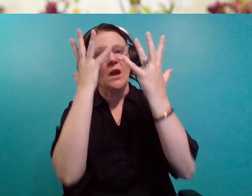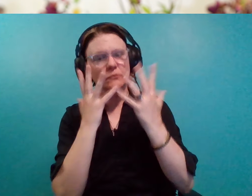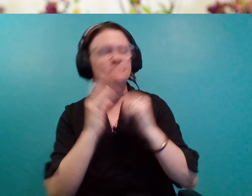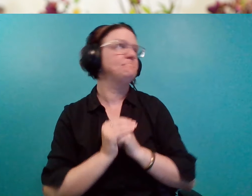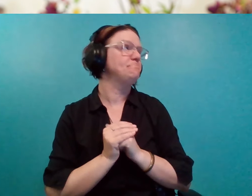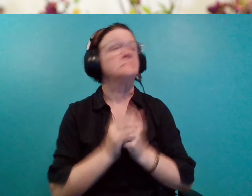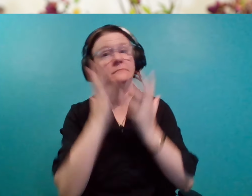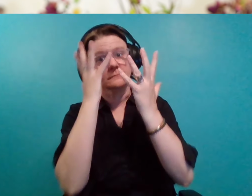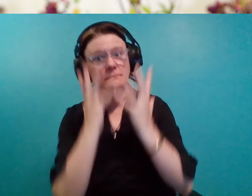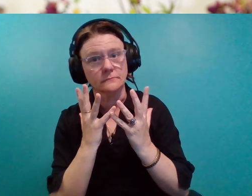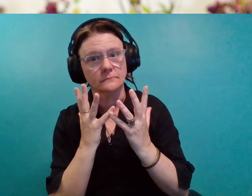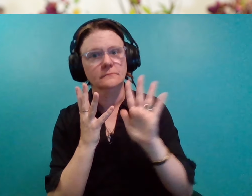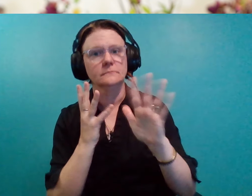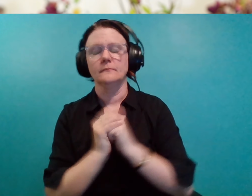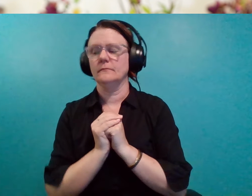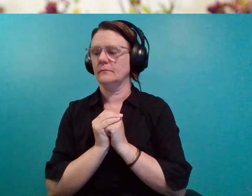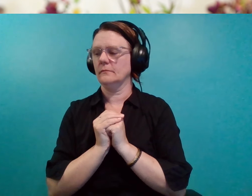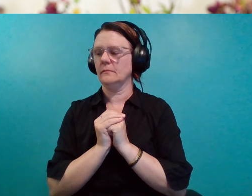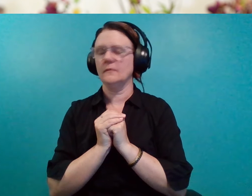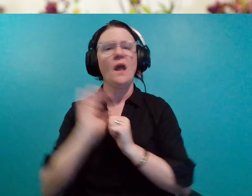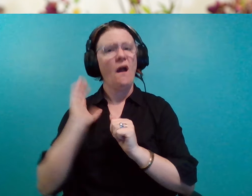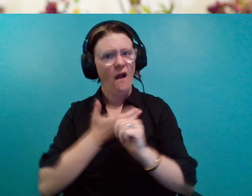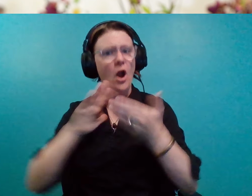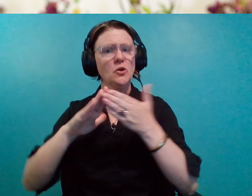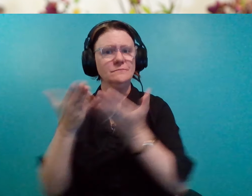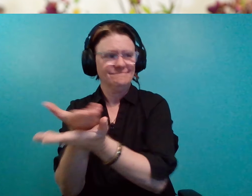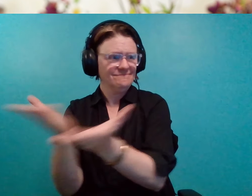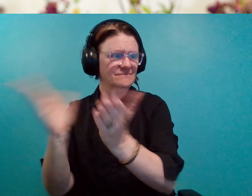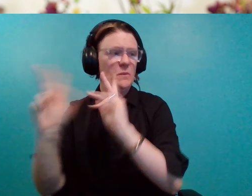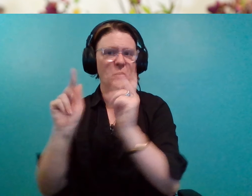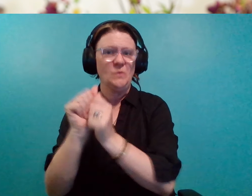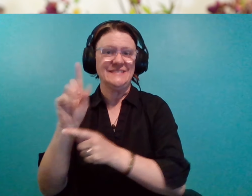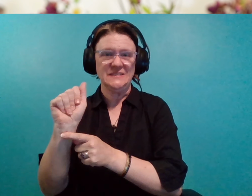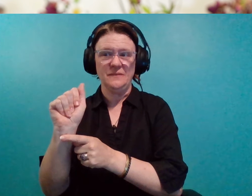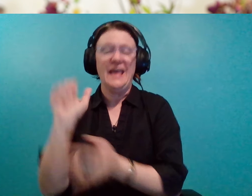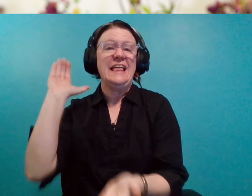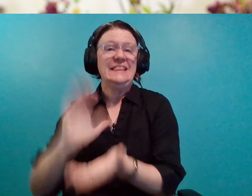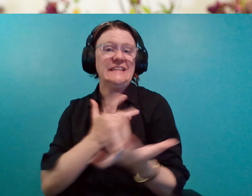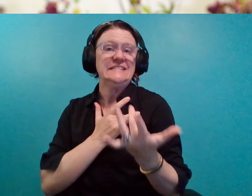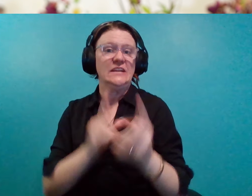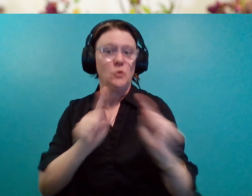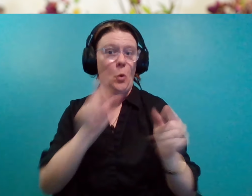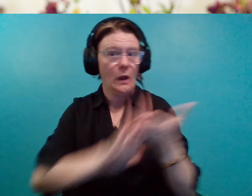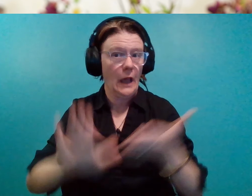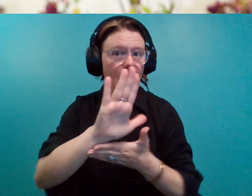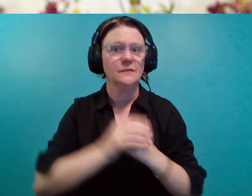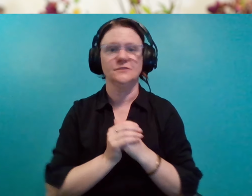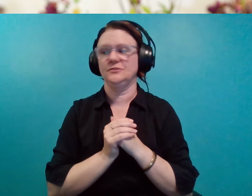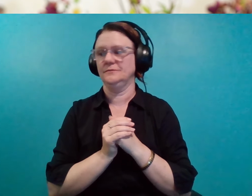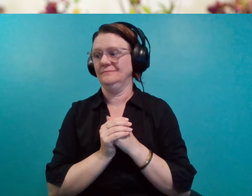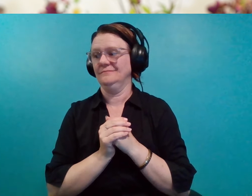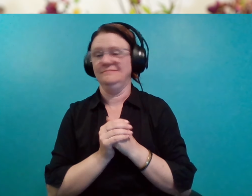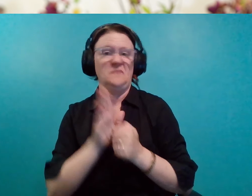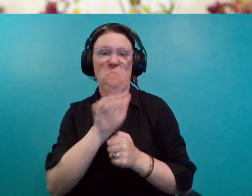this part is rather unfortunate that people with disabilities are less likely to go to college and